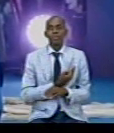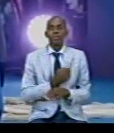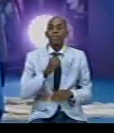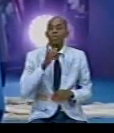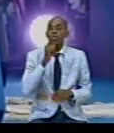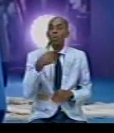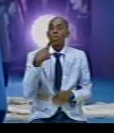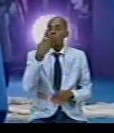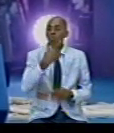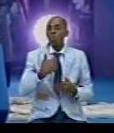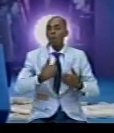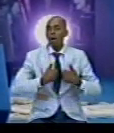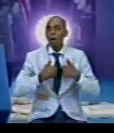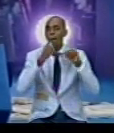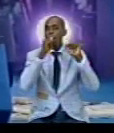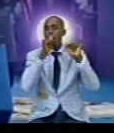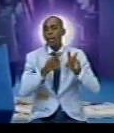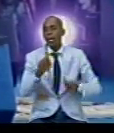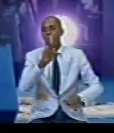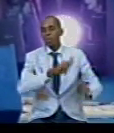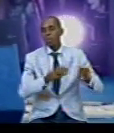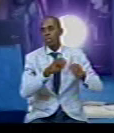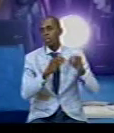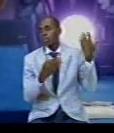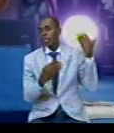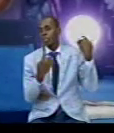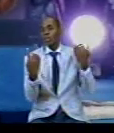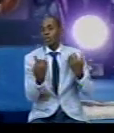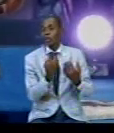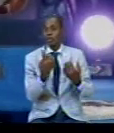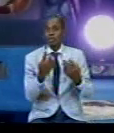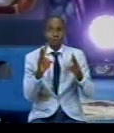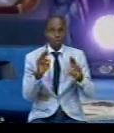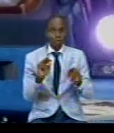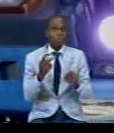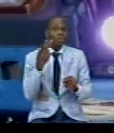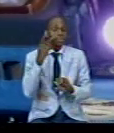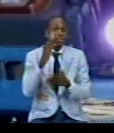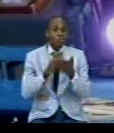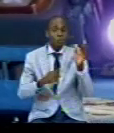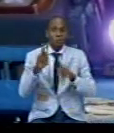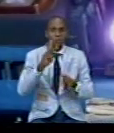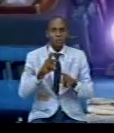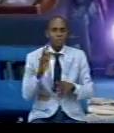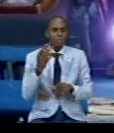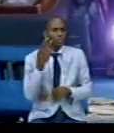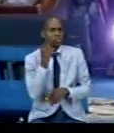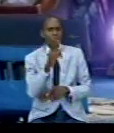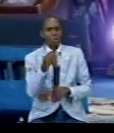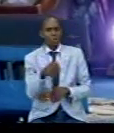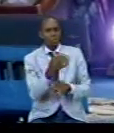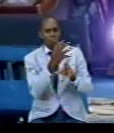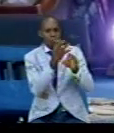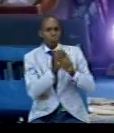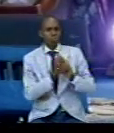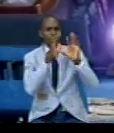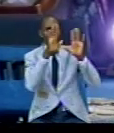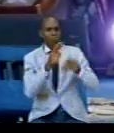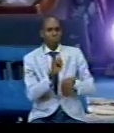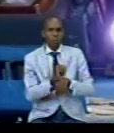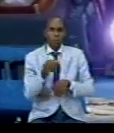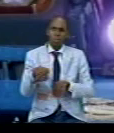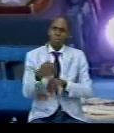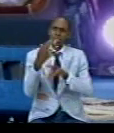blessed them. You see, there are people, they hear others receive miracles, others receive healing,